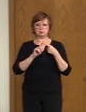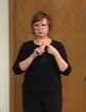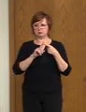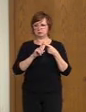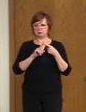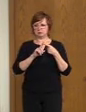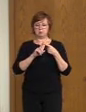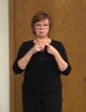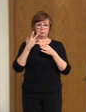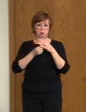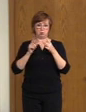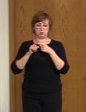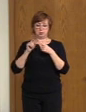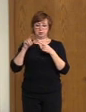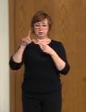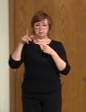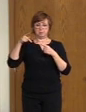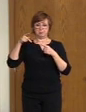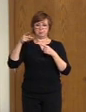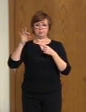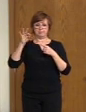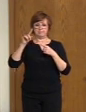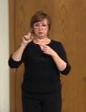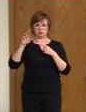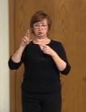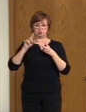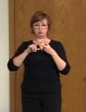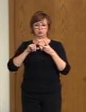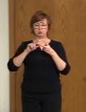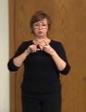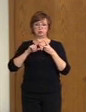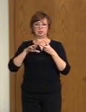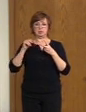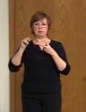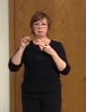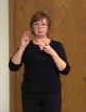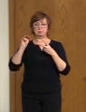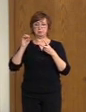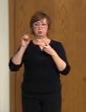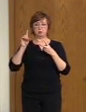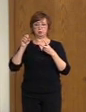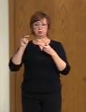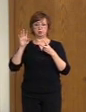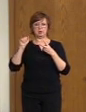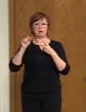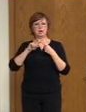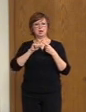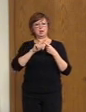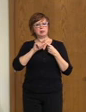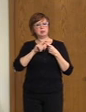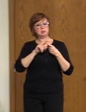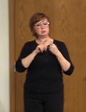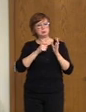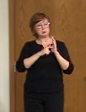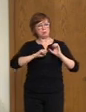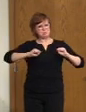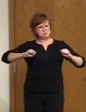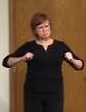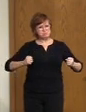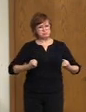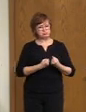chain requirements. The Pfizer vaccine is what's called an ultra-low temperature vaccine, so it requires to be stored at